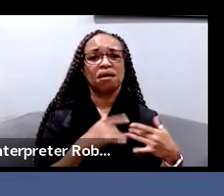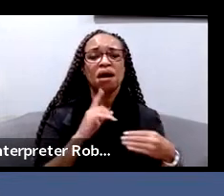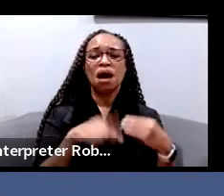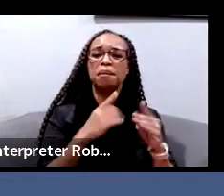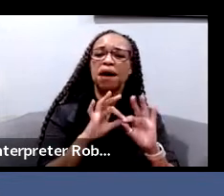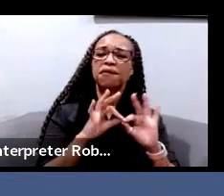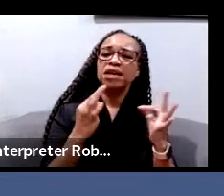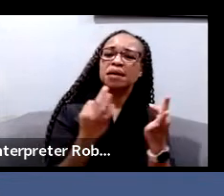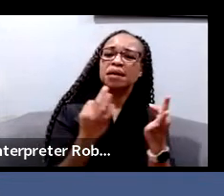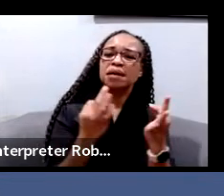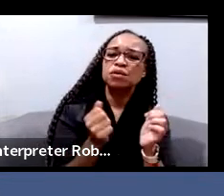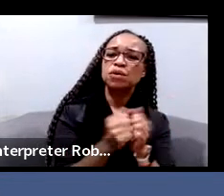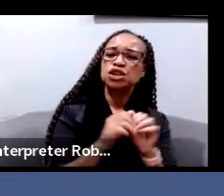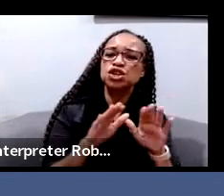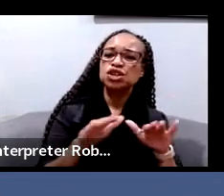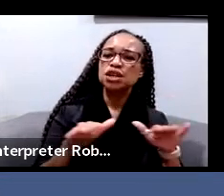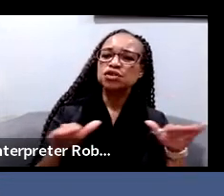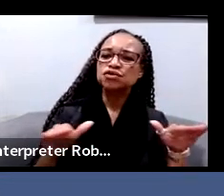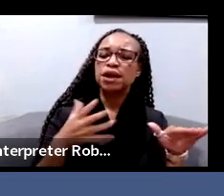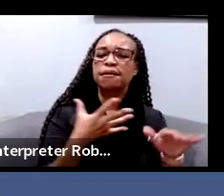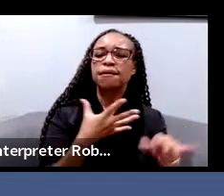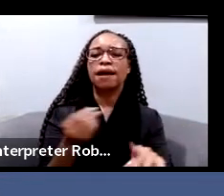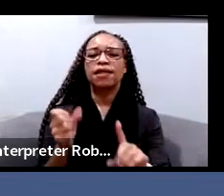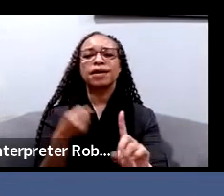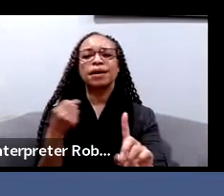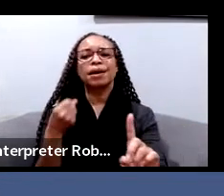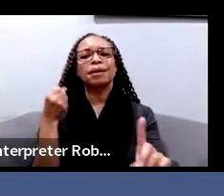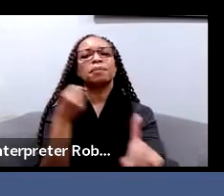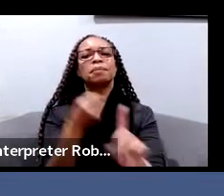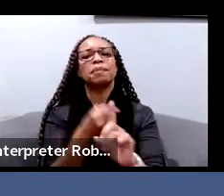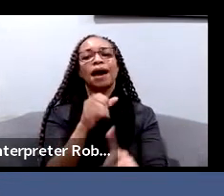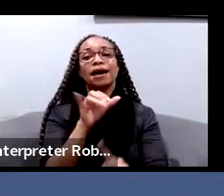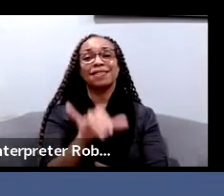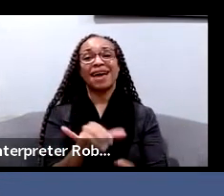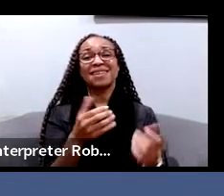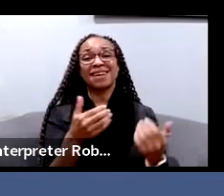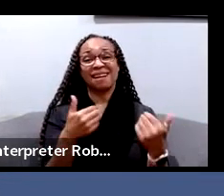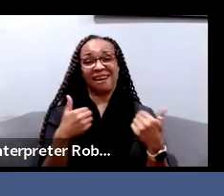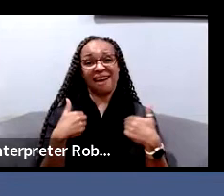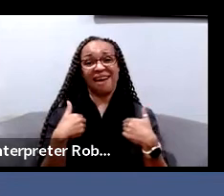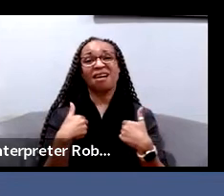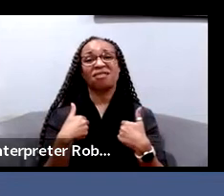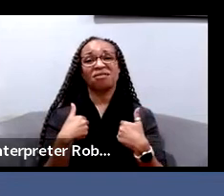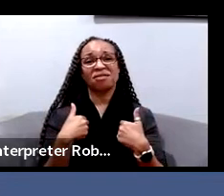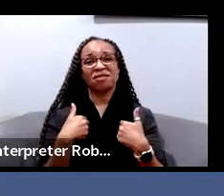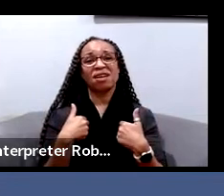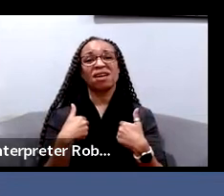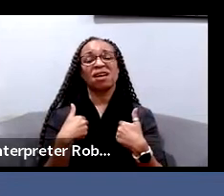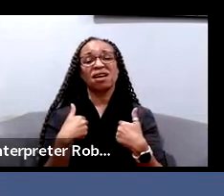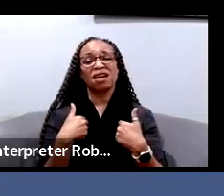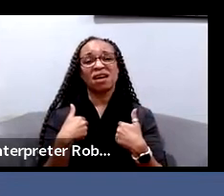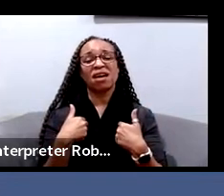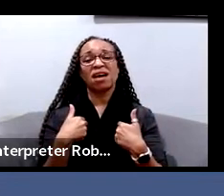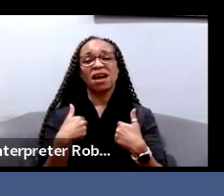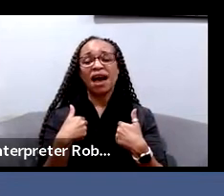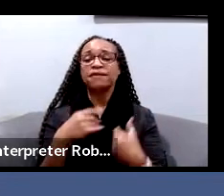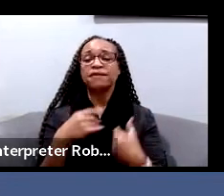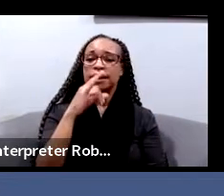families with children and the impact that will have on having unhoused